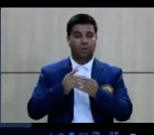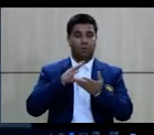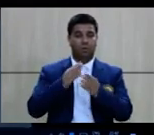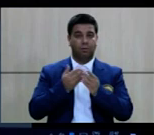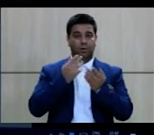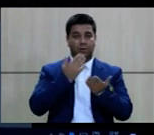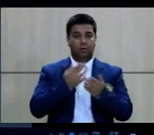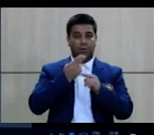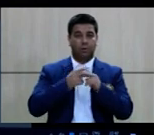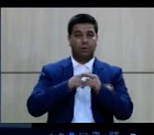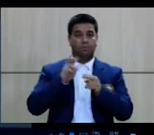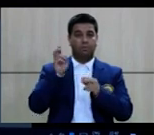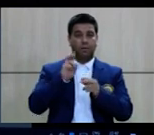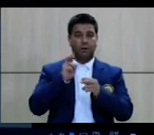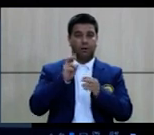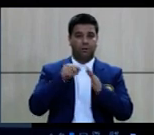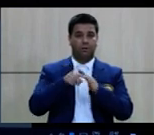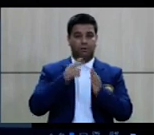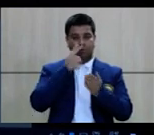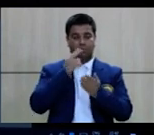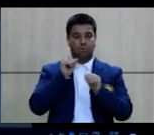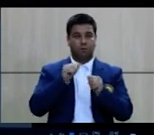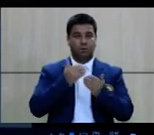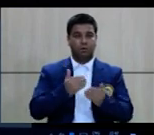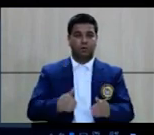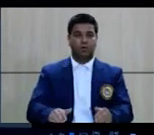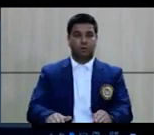Natijada oq sussimon cho'kma hosil bo'ldi.